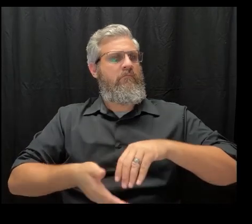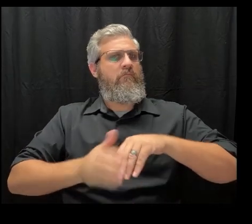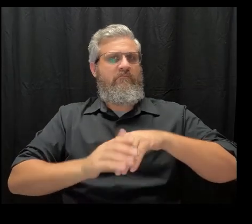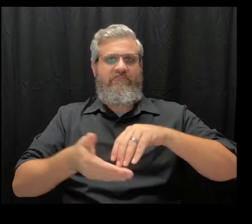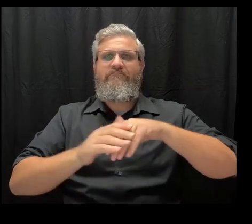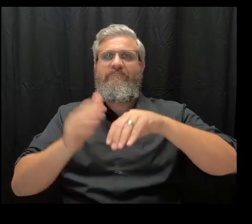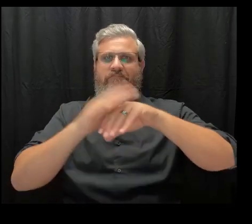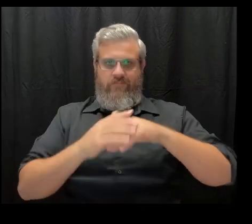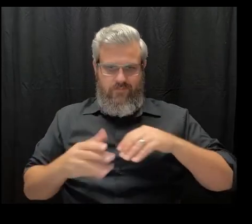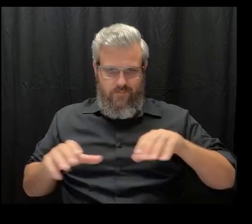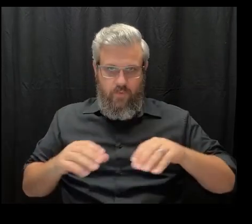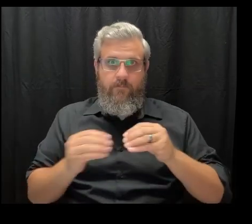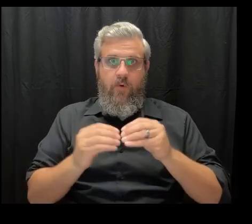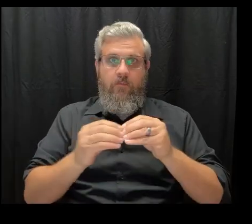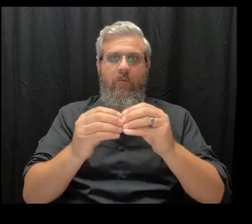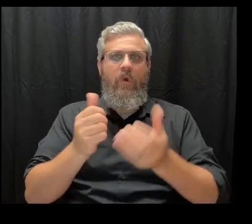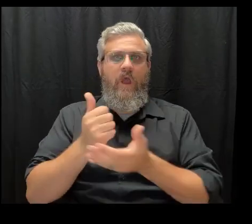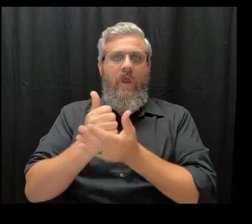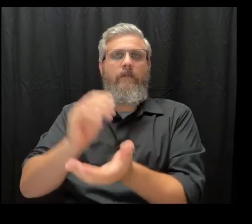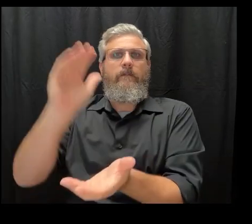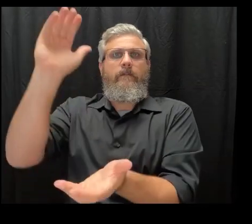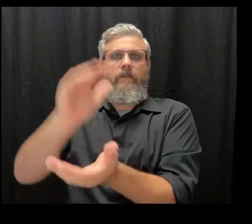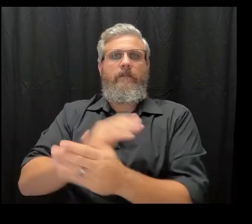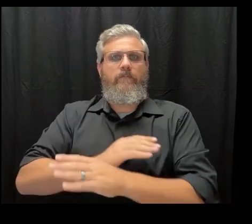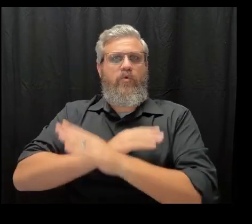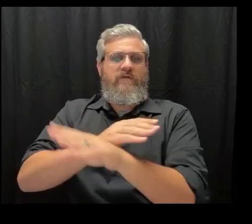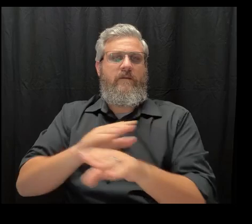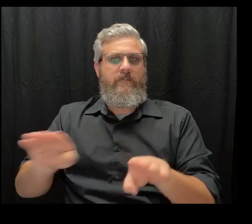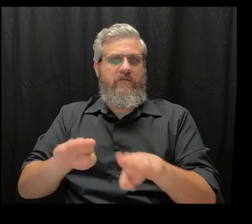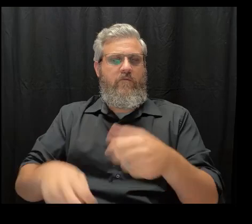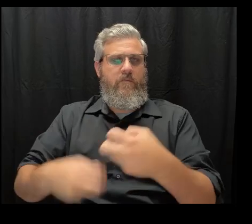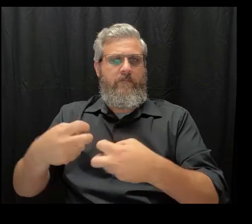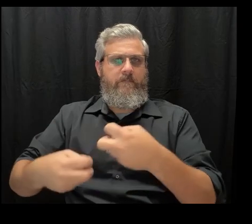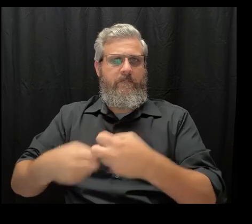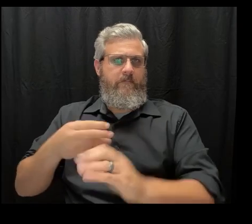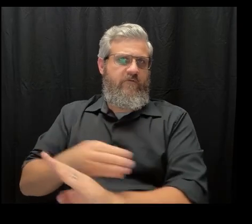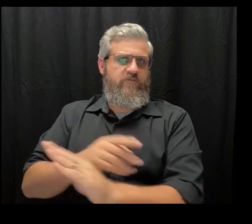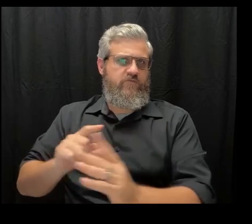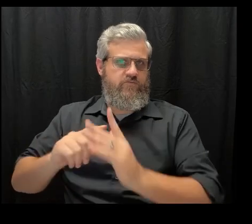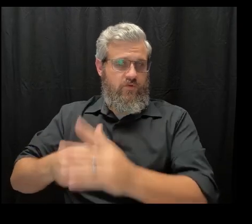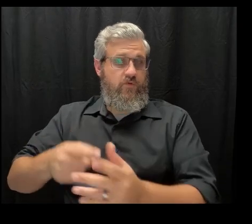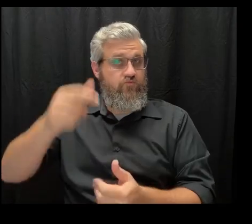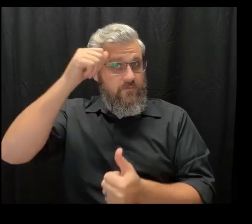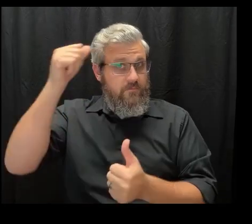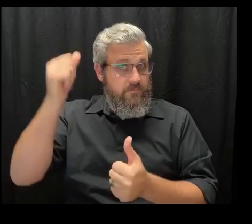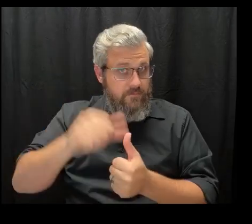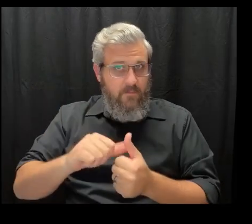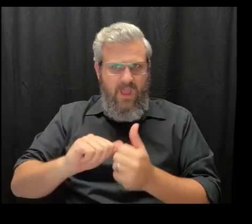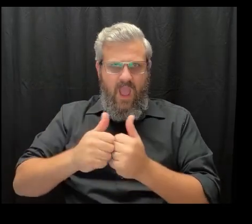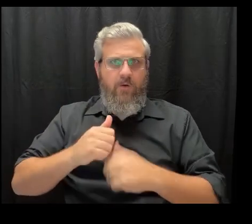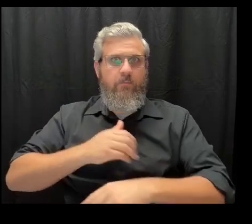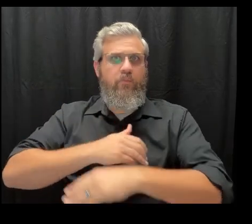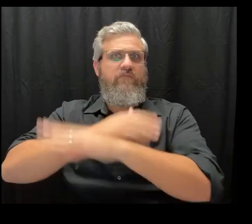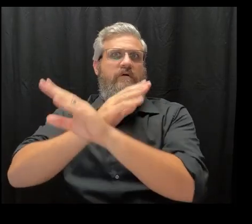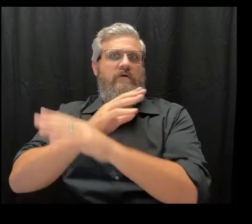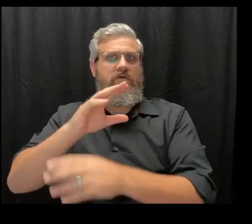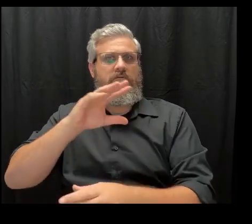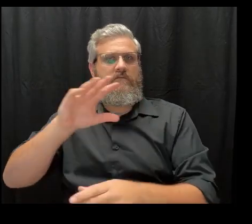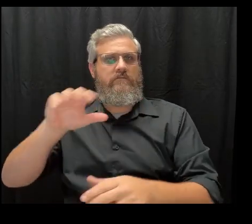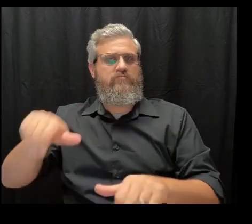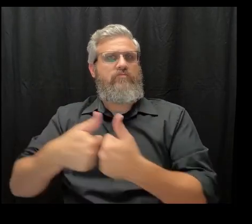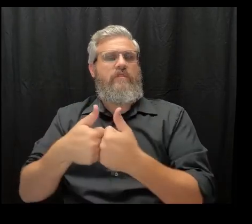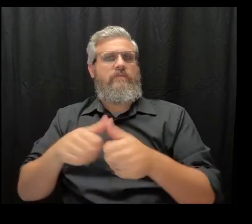behavior issues before they start. Remember, engagement is one of your most effective tools for preventing challenging behavior. By